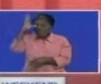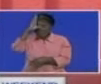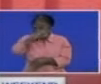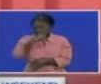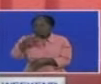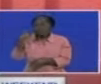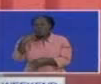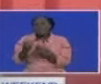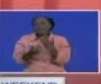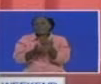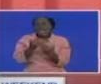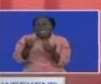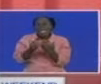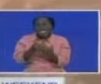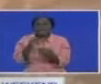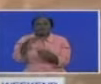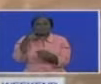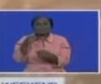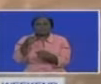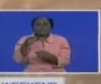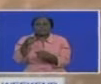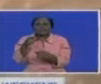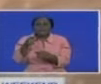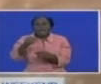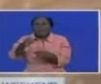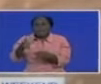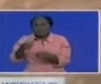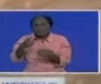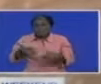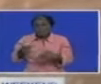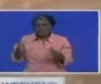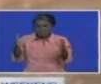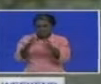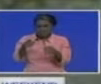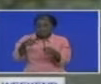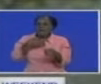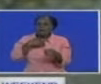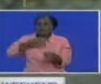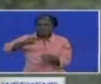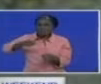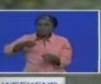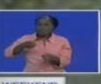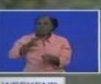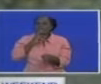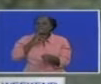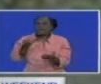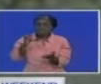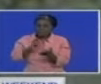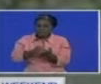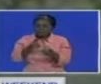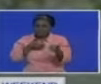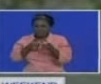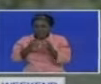cares and supports the catchment aspect of it. And for the residents of Marigoine to have their taps running again, the journey,